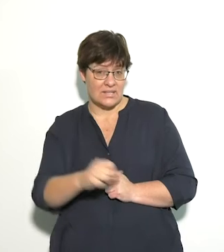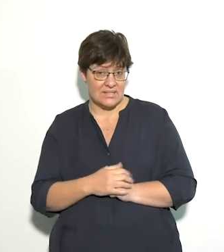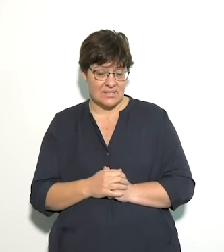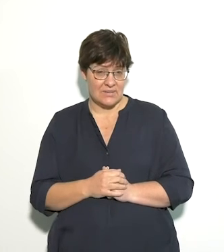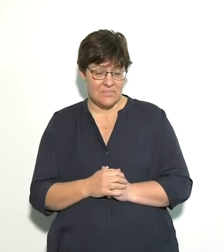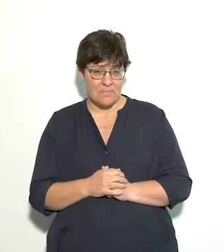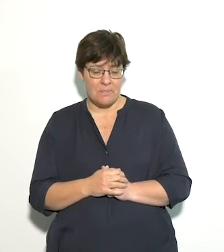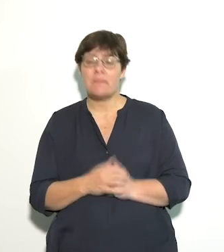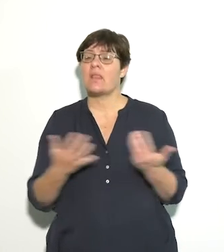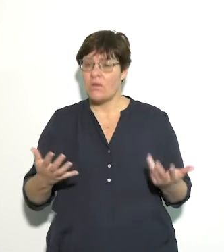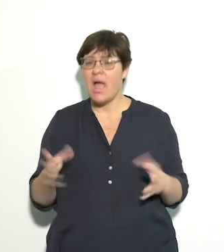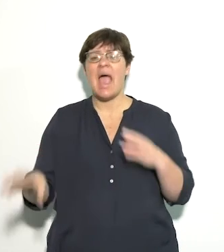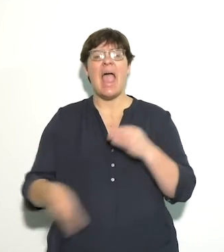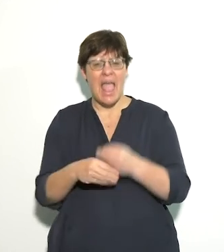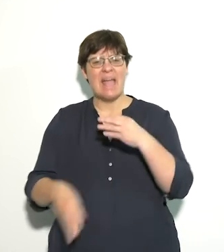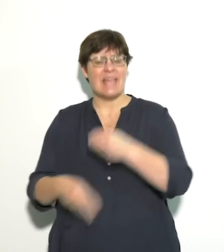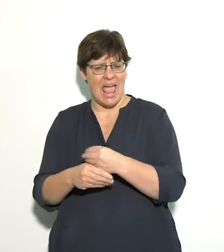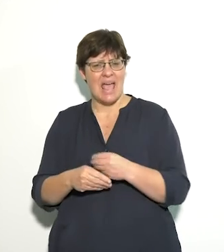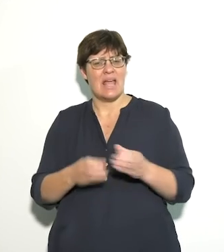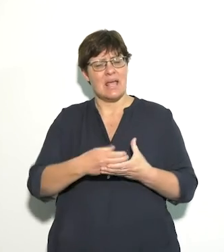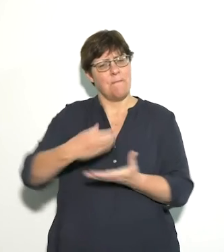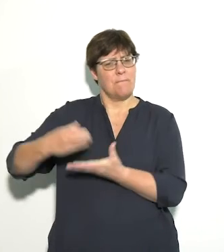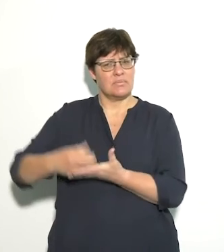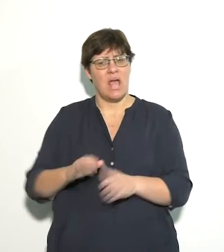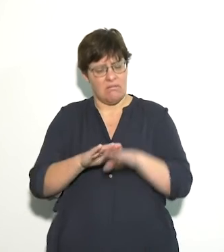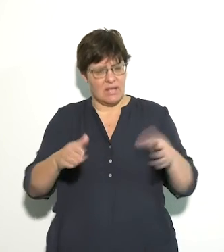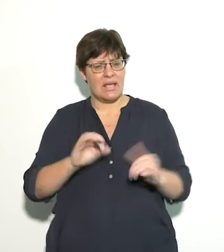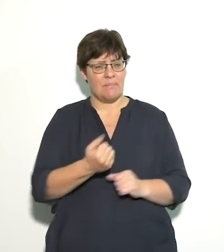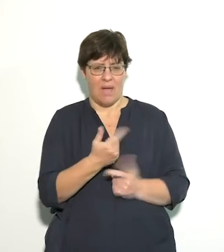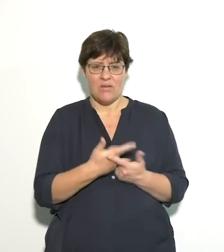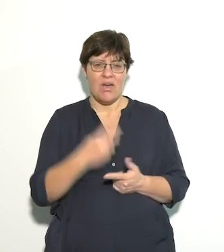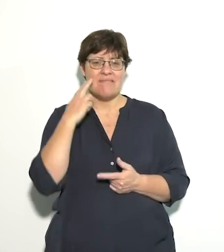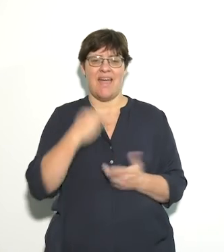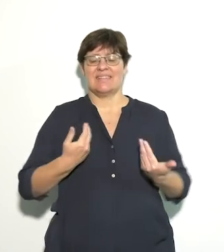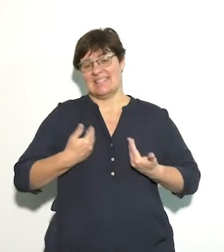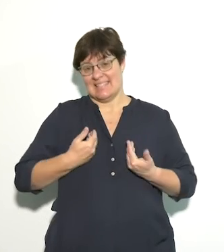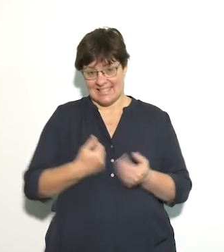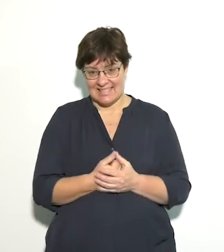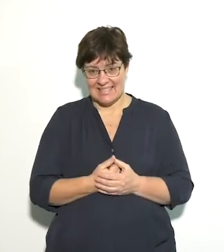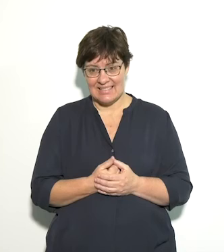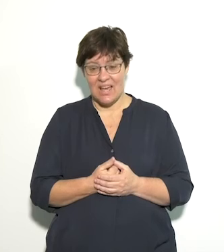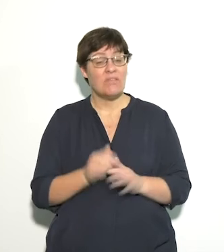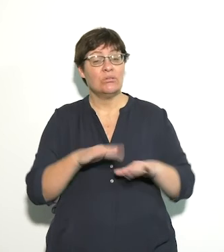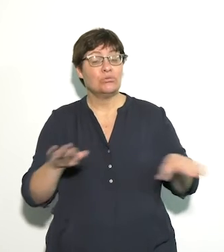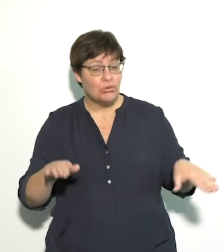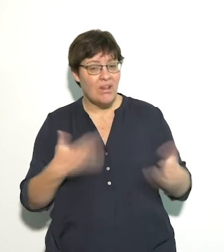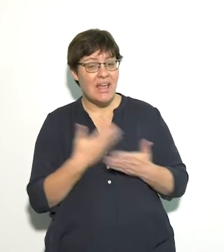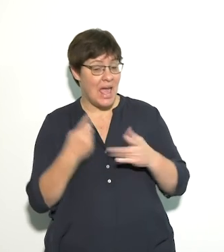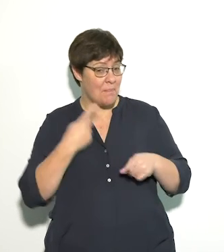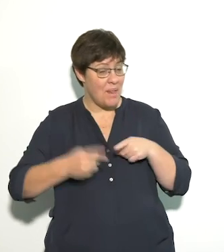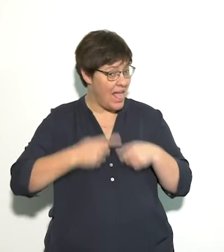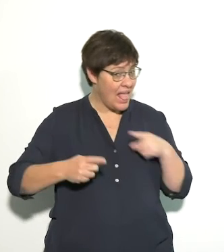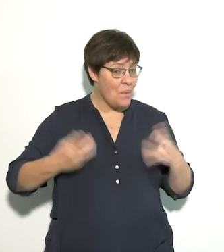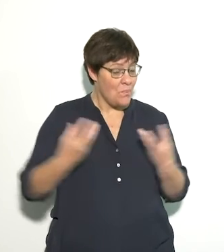and there we go. Of course, you can add more cups if you want to. Keep them on the tray, just keeps the game nice and neat. And once children are able to